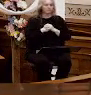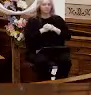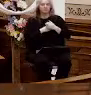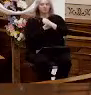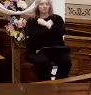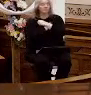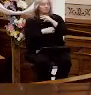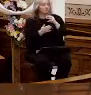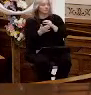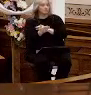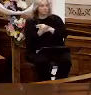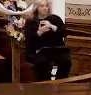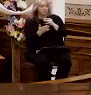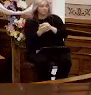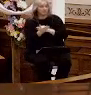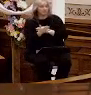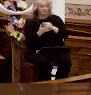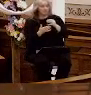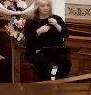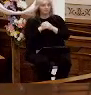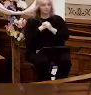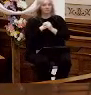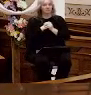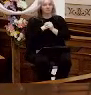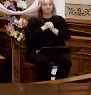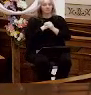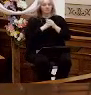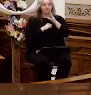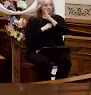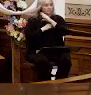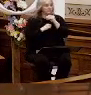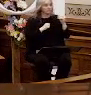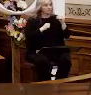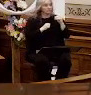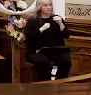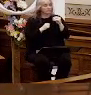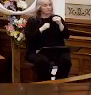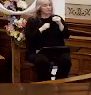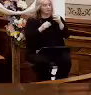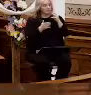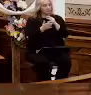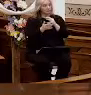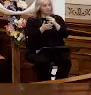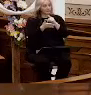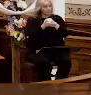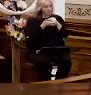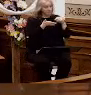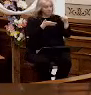loved music so much so that he even wrote songs in his jail cell.